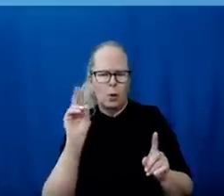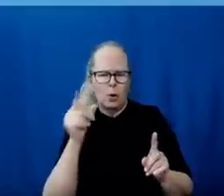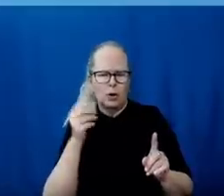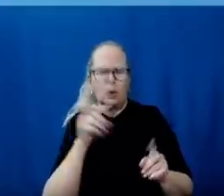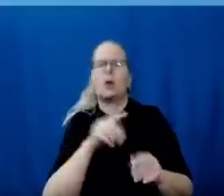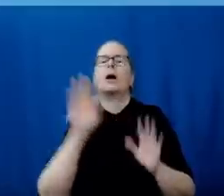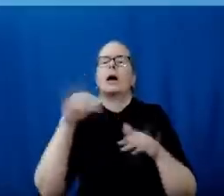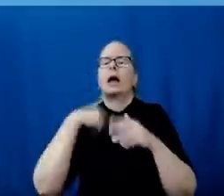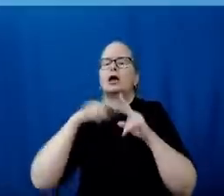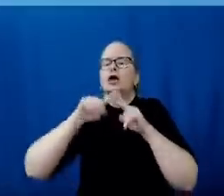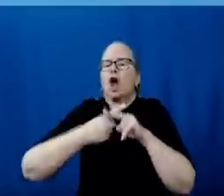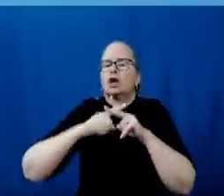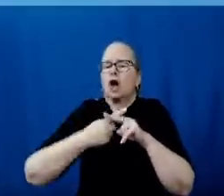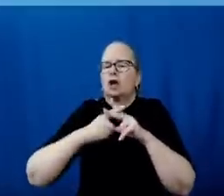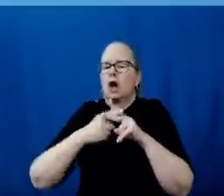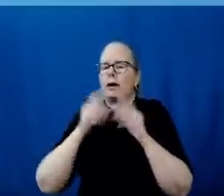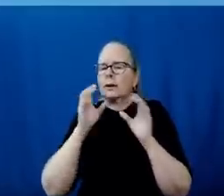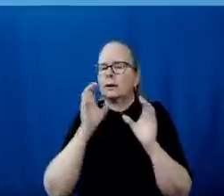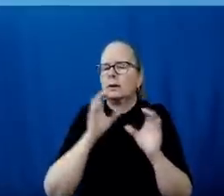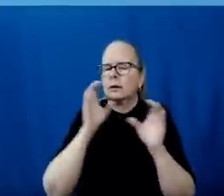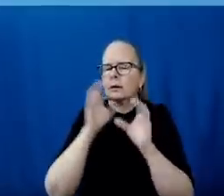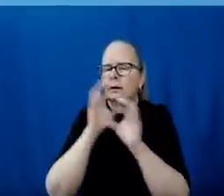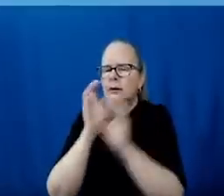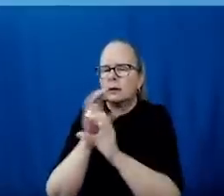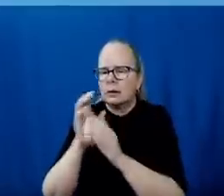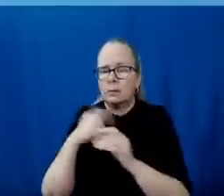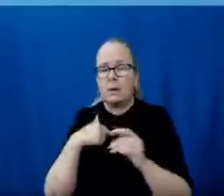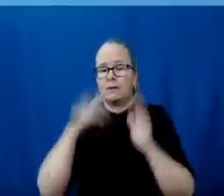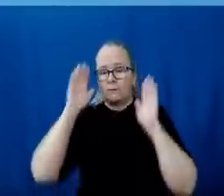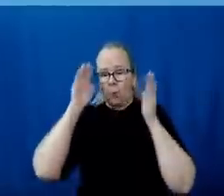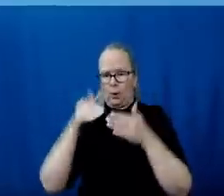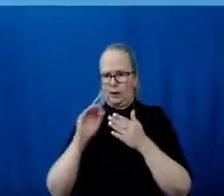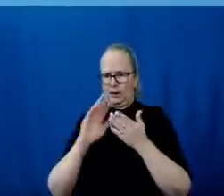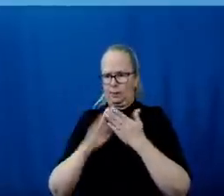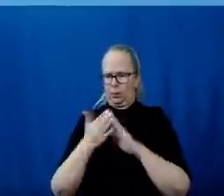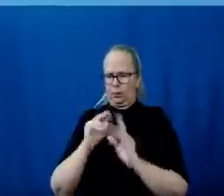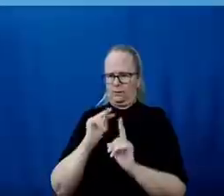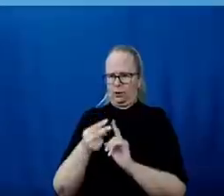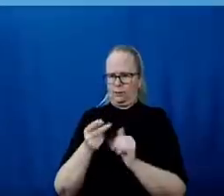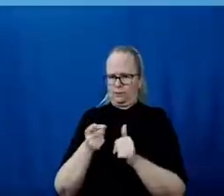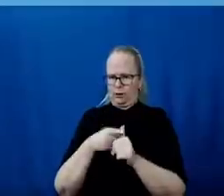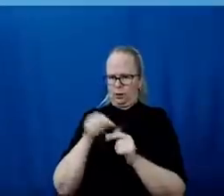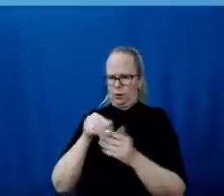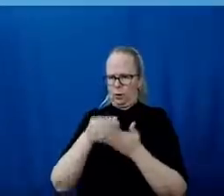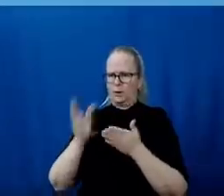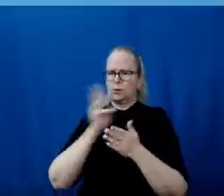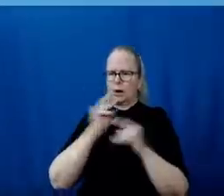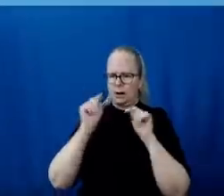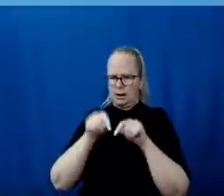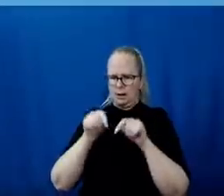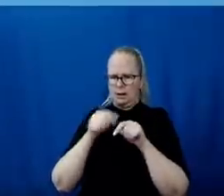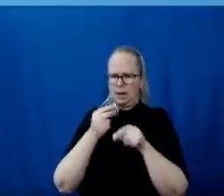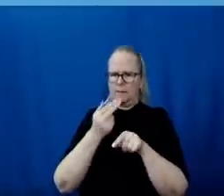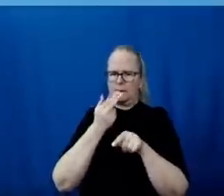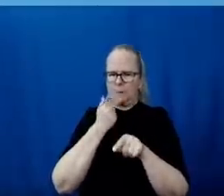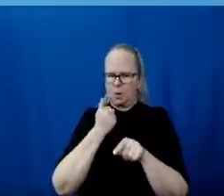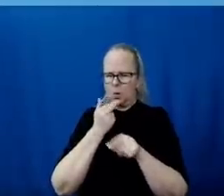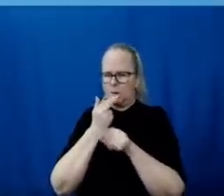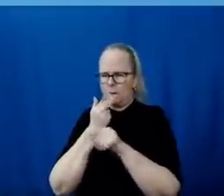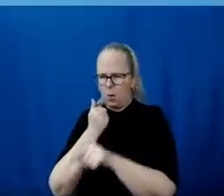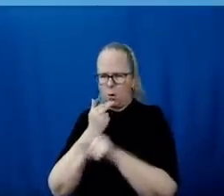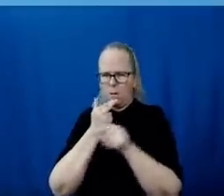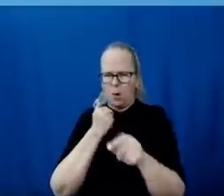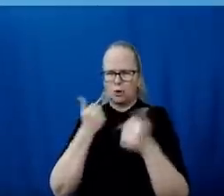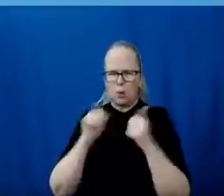We're starting to explore. Yeah. So again, we focused from a municipal perspective on wastewater treatment plants, but we're starting to